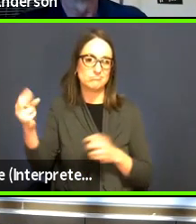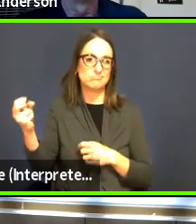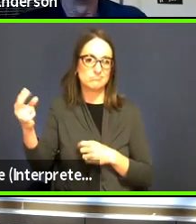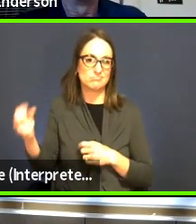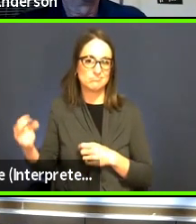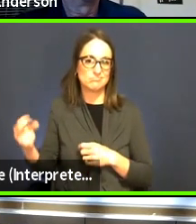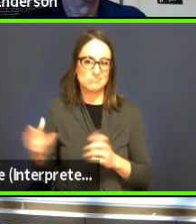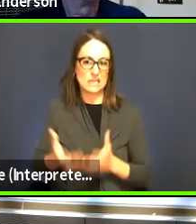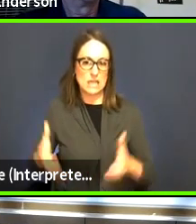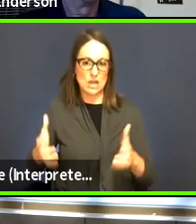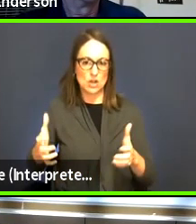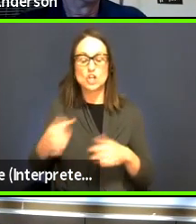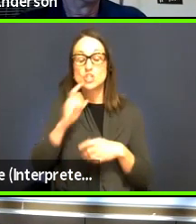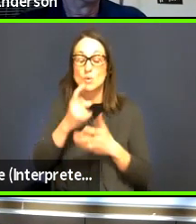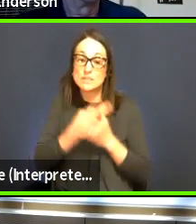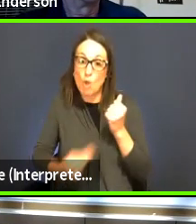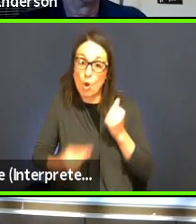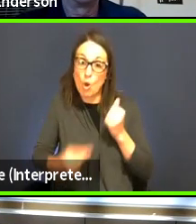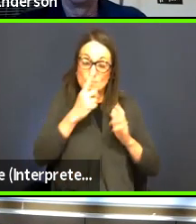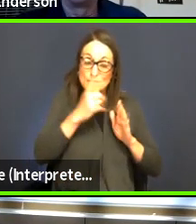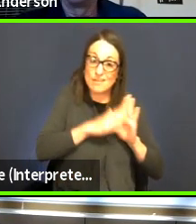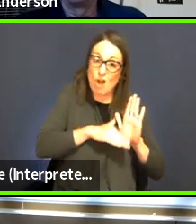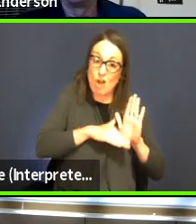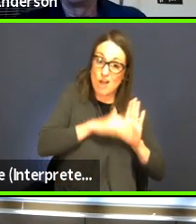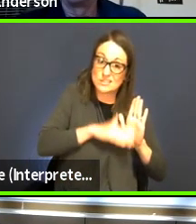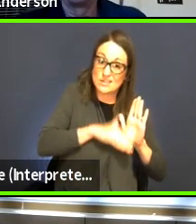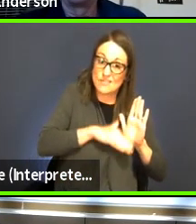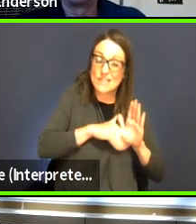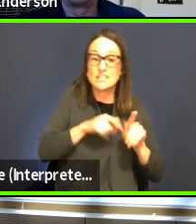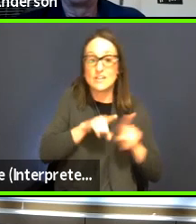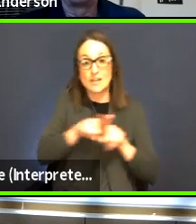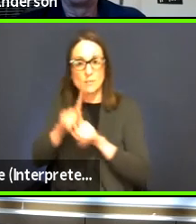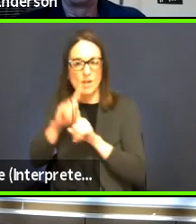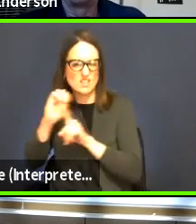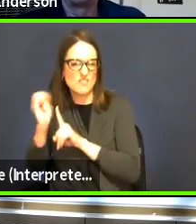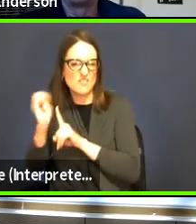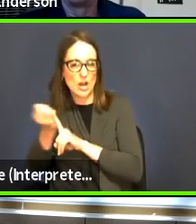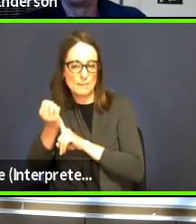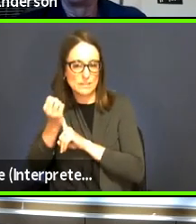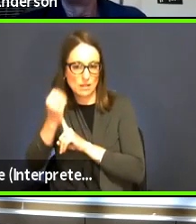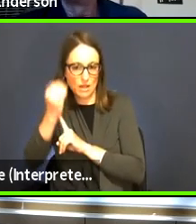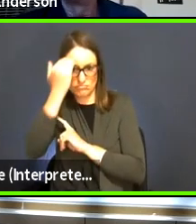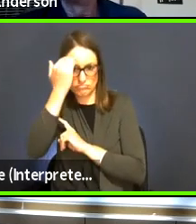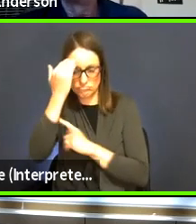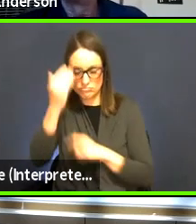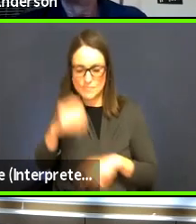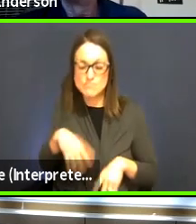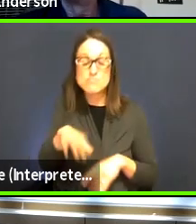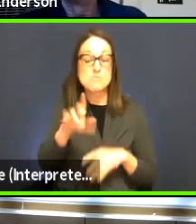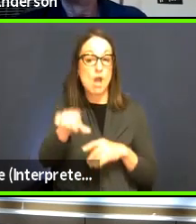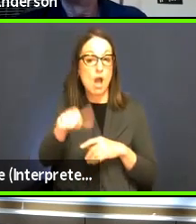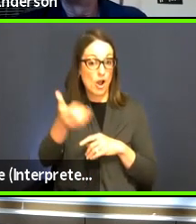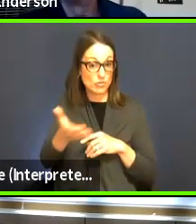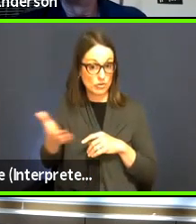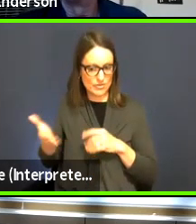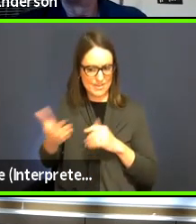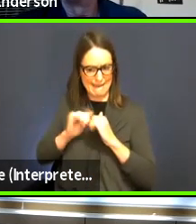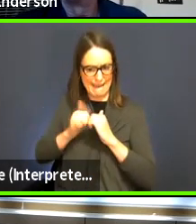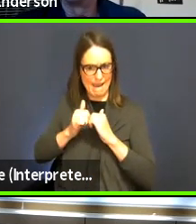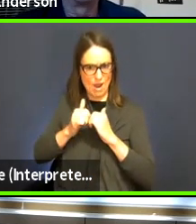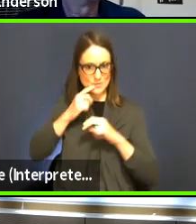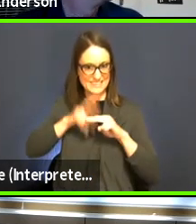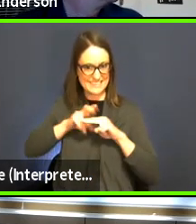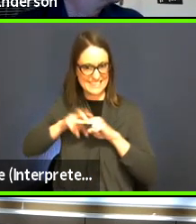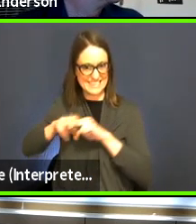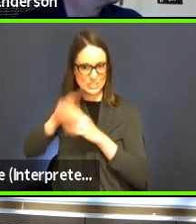know, both cost-effective and environmental. The other thing that we're really working on is how to seat